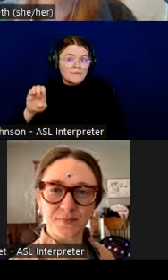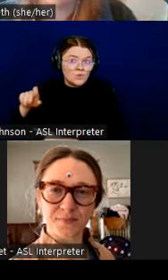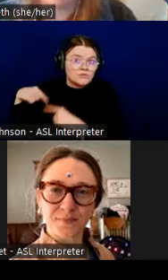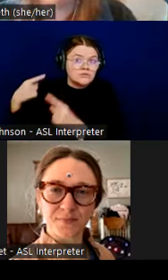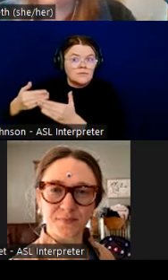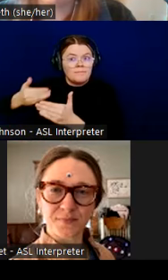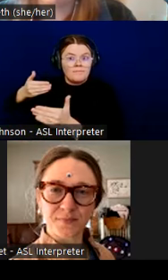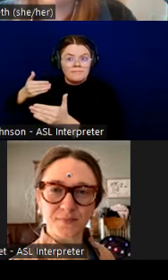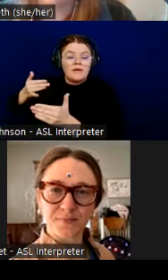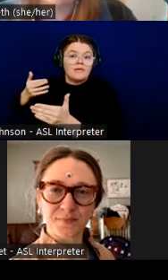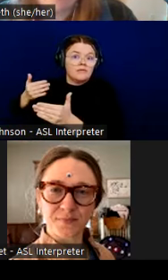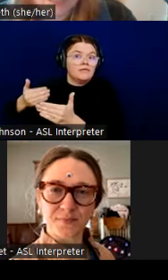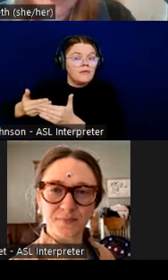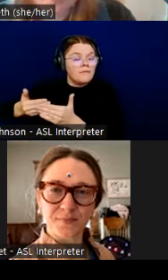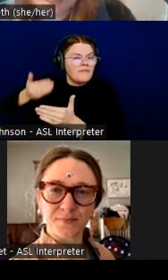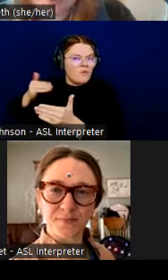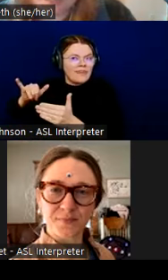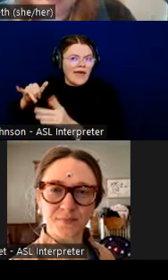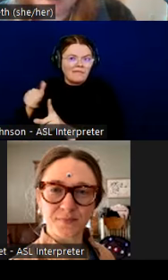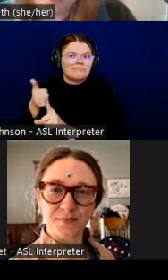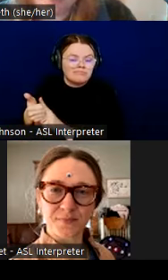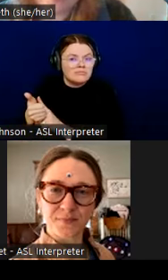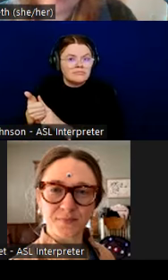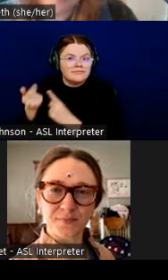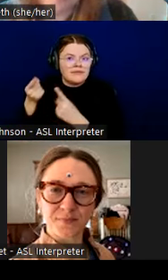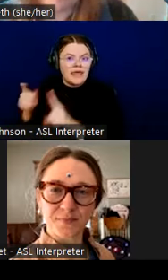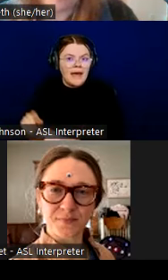violence. You can watch a really great